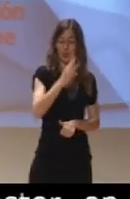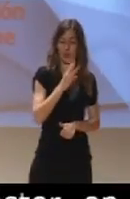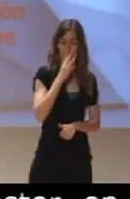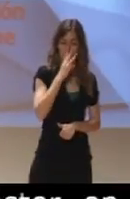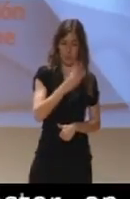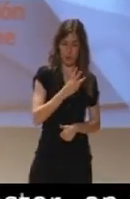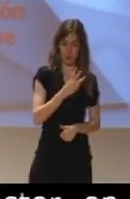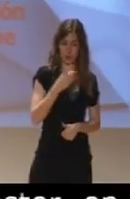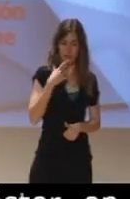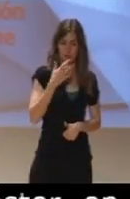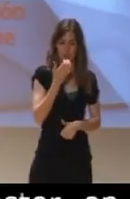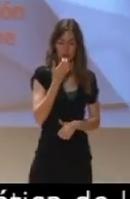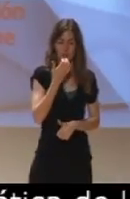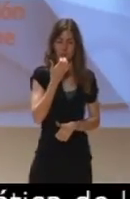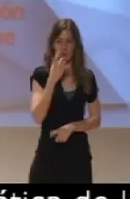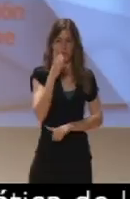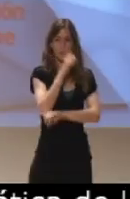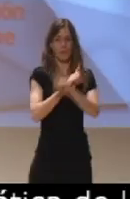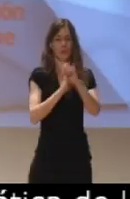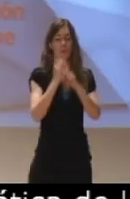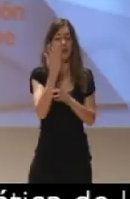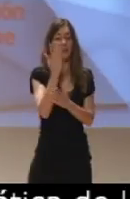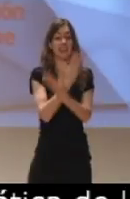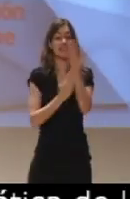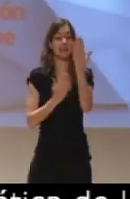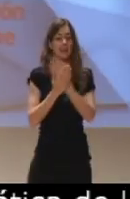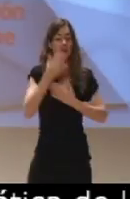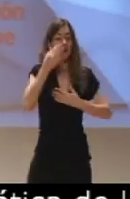in all different